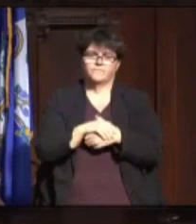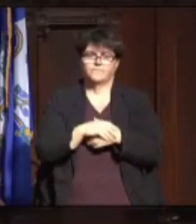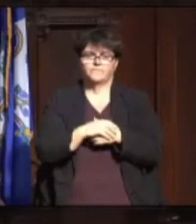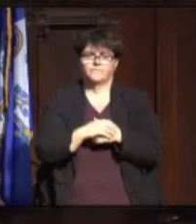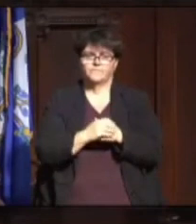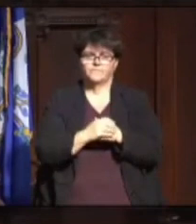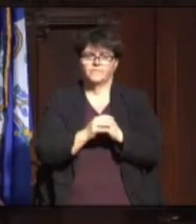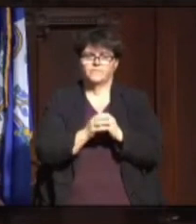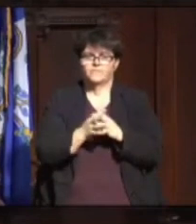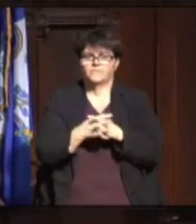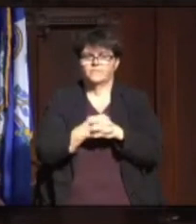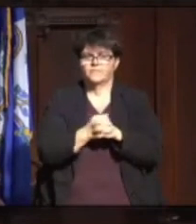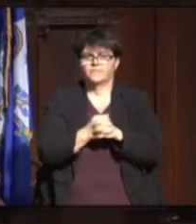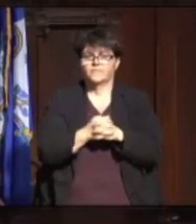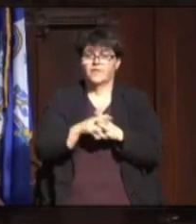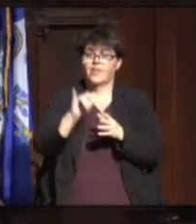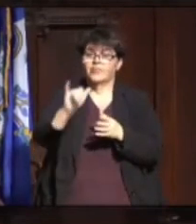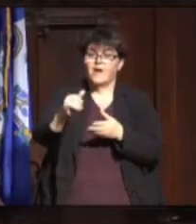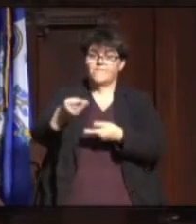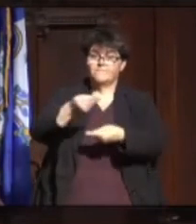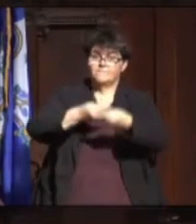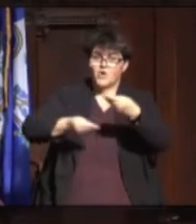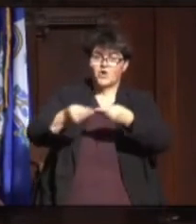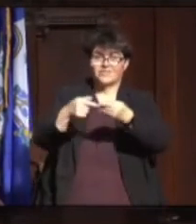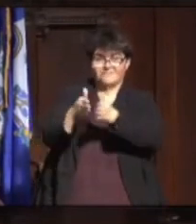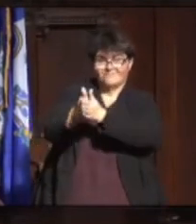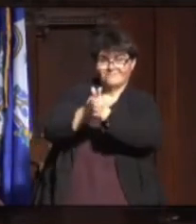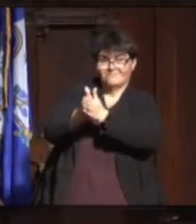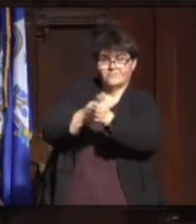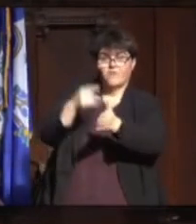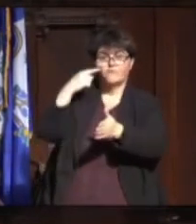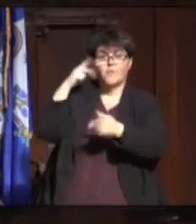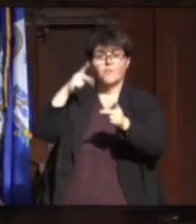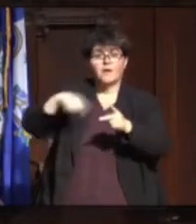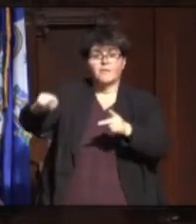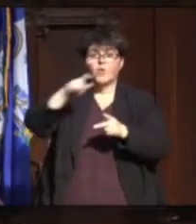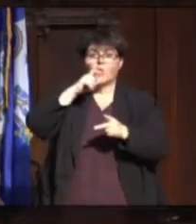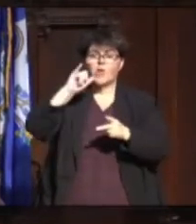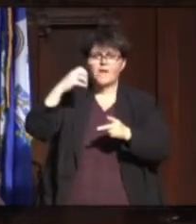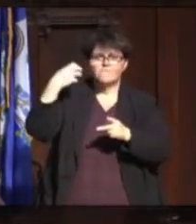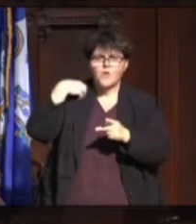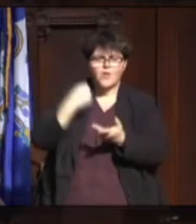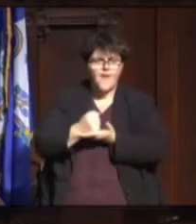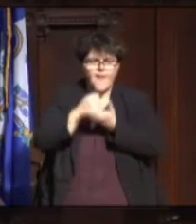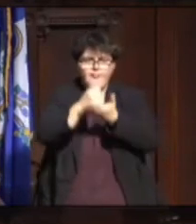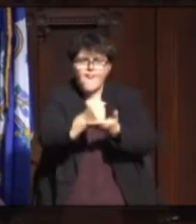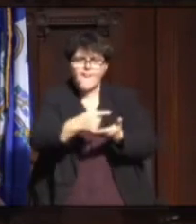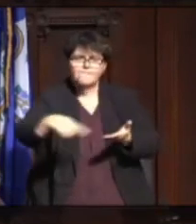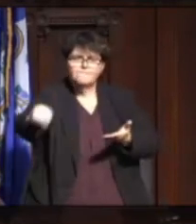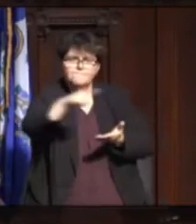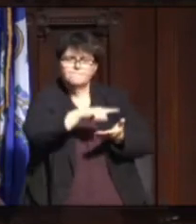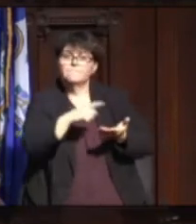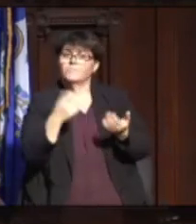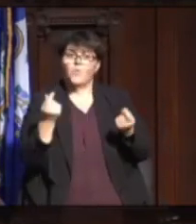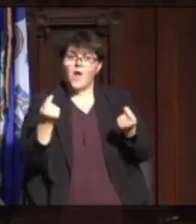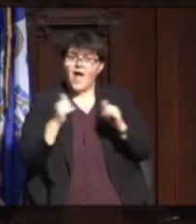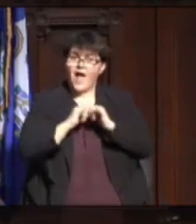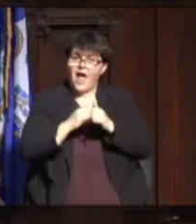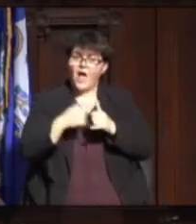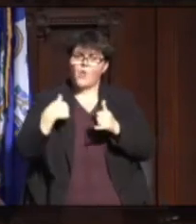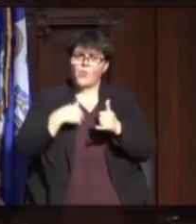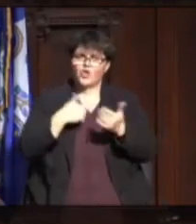incentivizes employers to help their employees with childcare. I'm proposing to provide employers with a 25% corporate tax